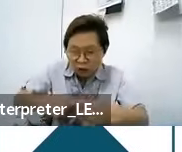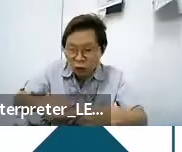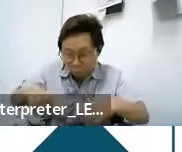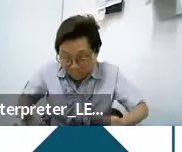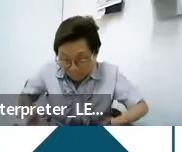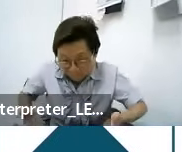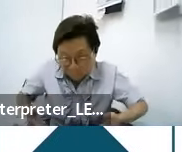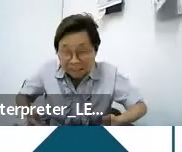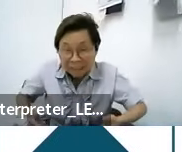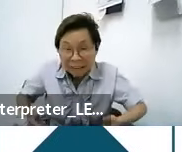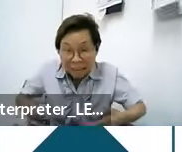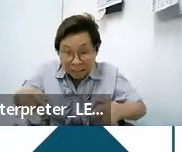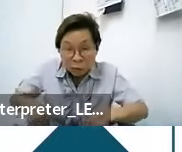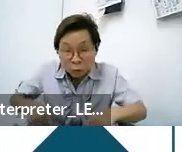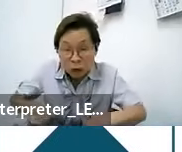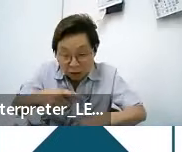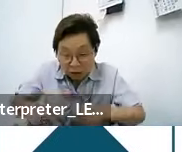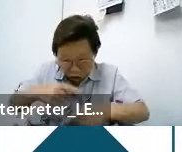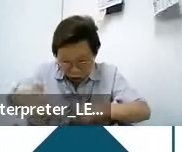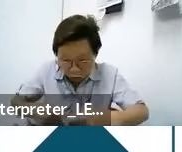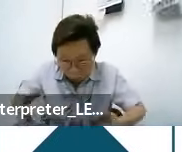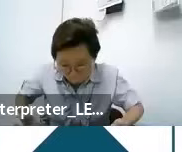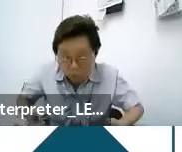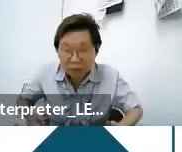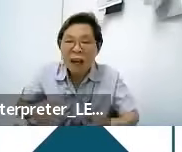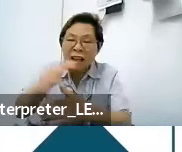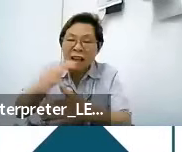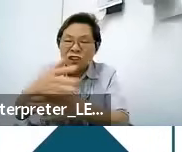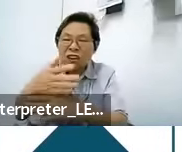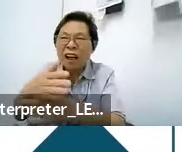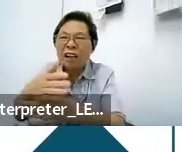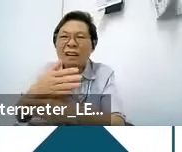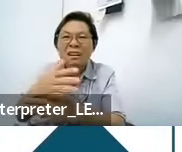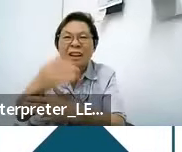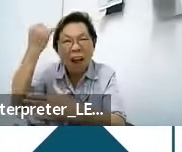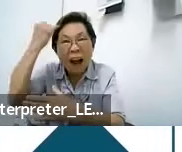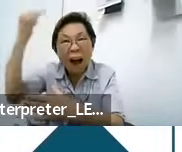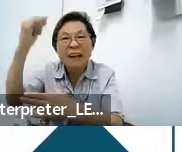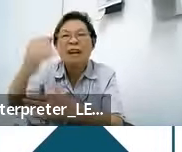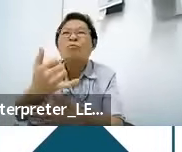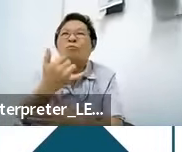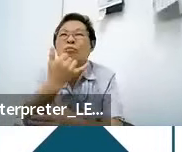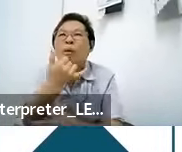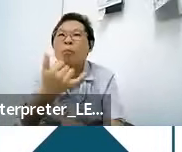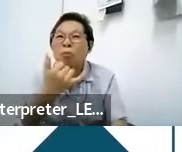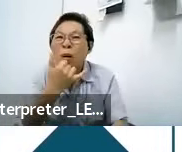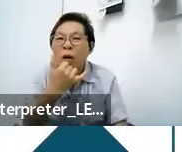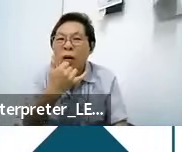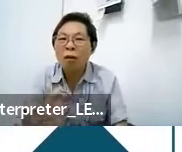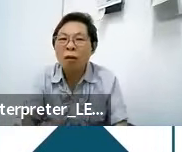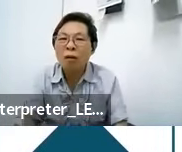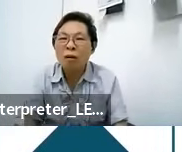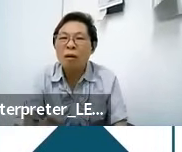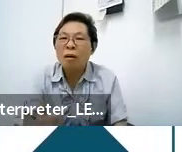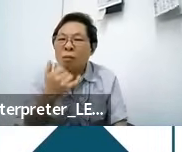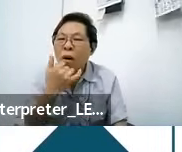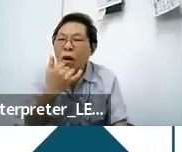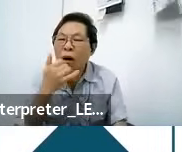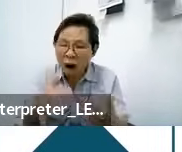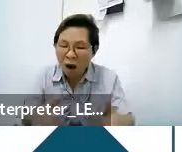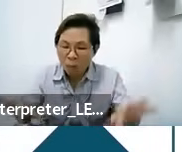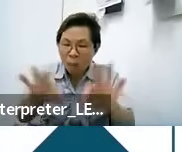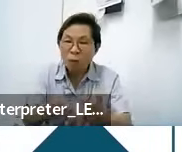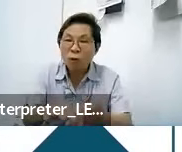context, and then sharing resources that I mentioned earlier is very important. You might